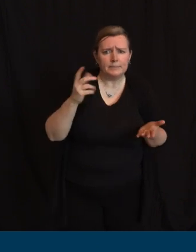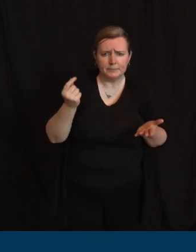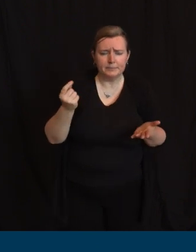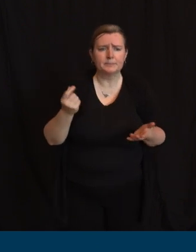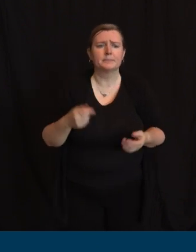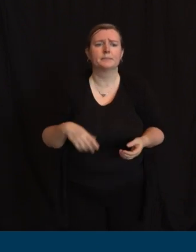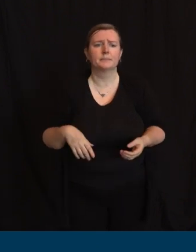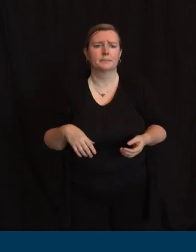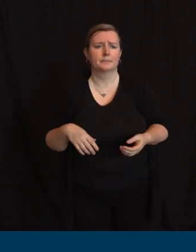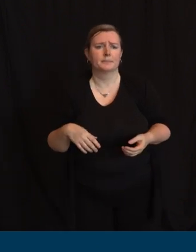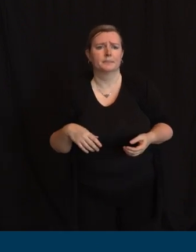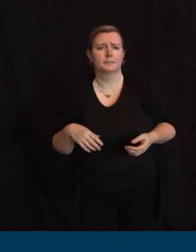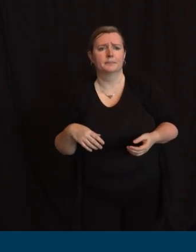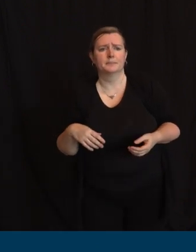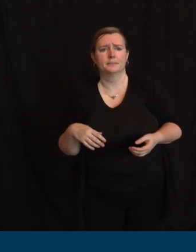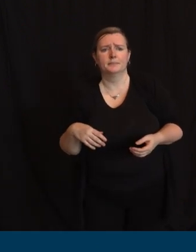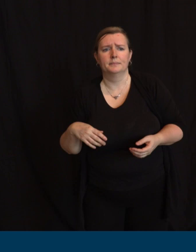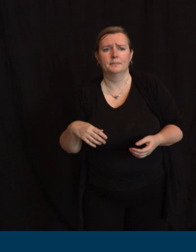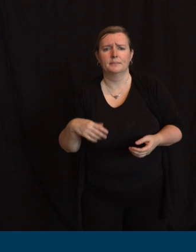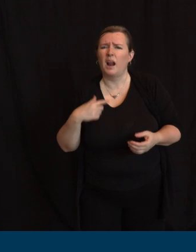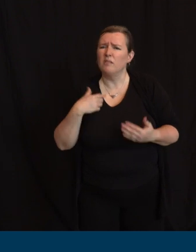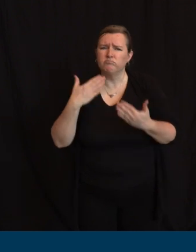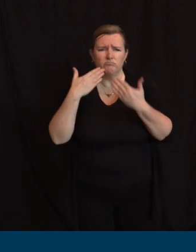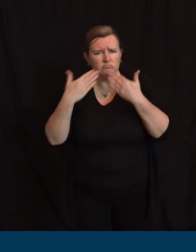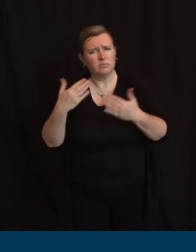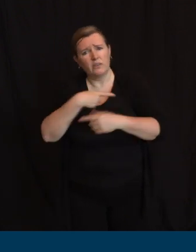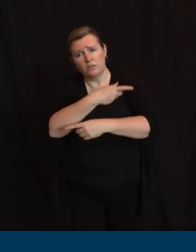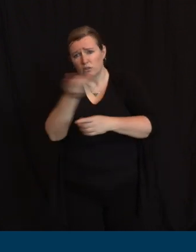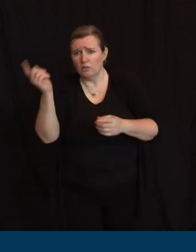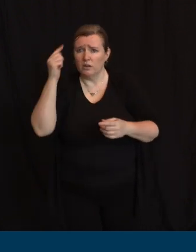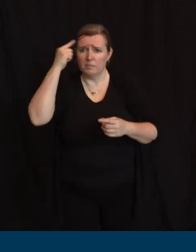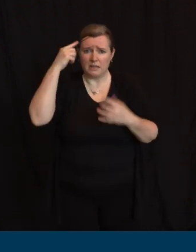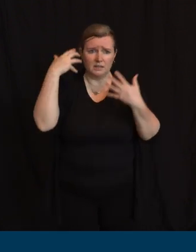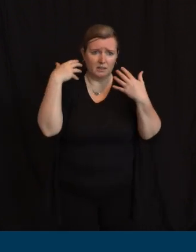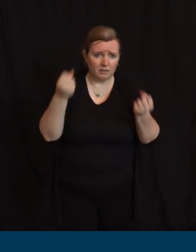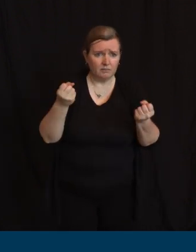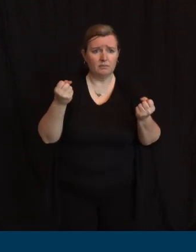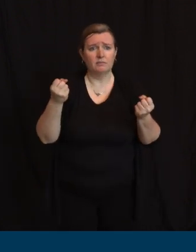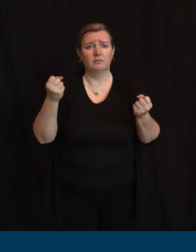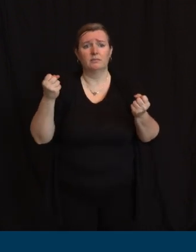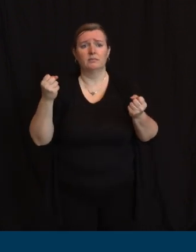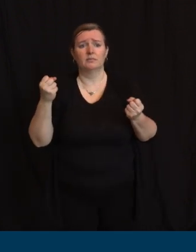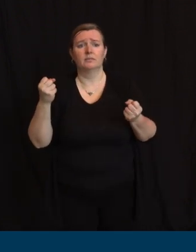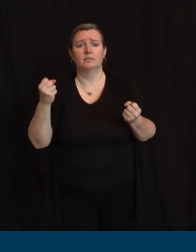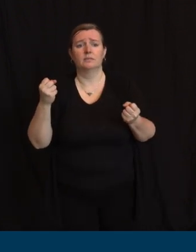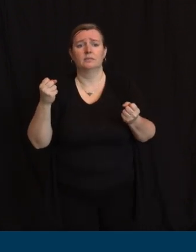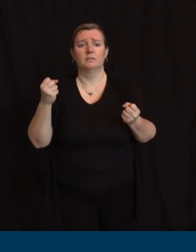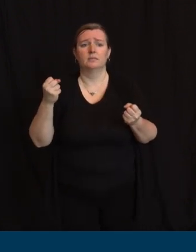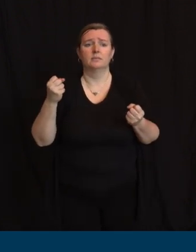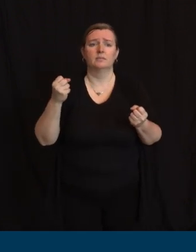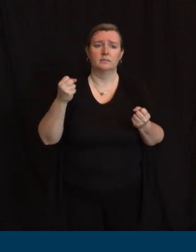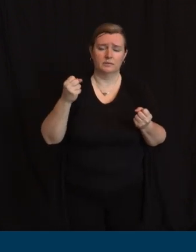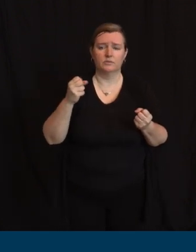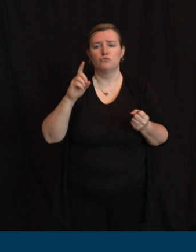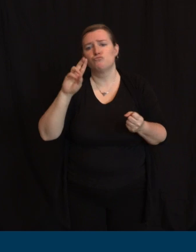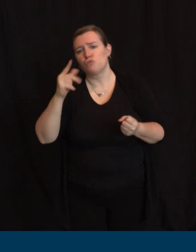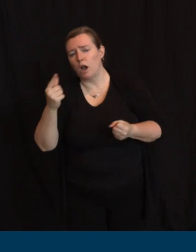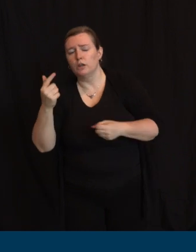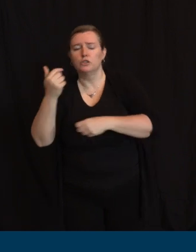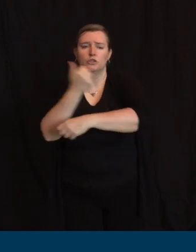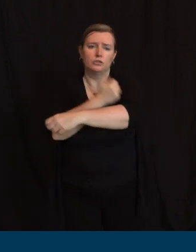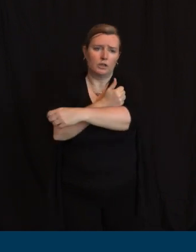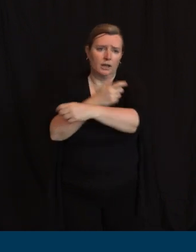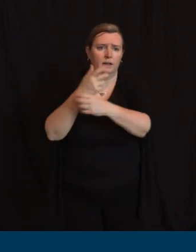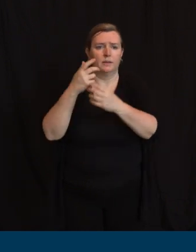thank you to the mental health and substance use disorder counselors, therapists, and peers, and others who are making sure